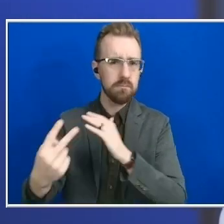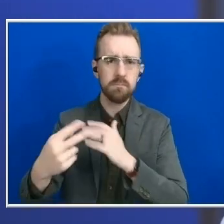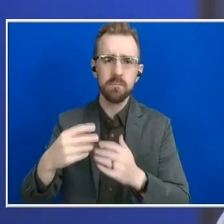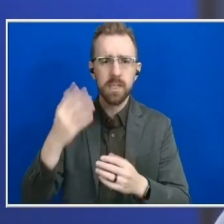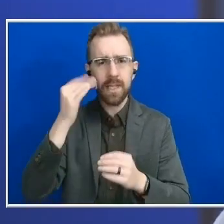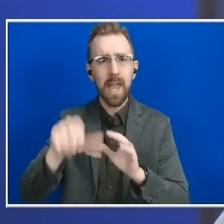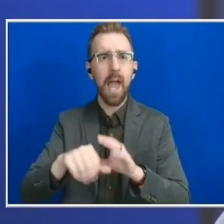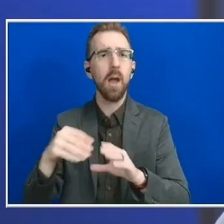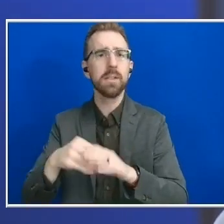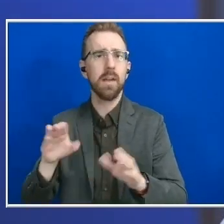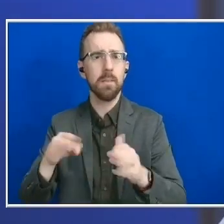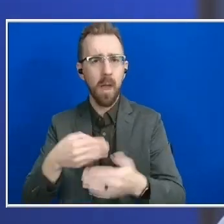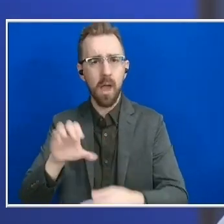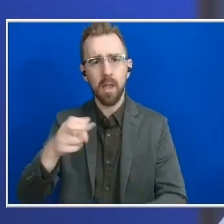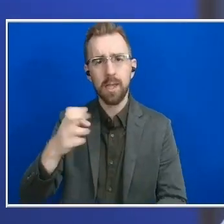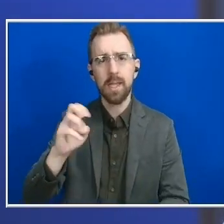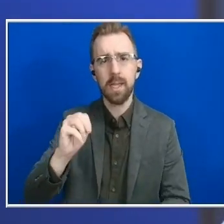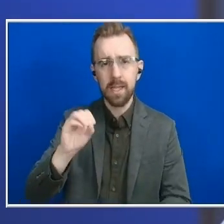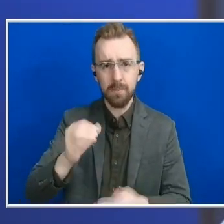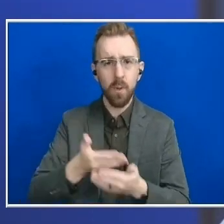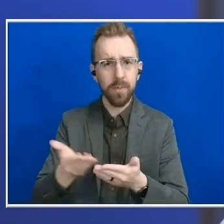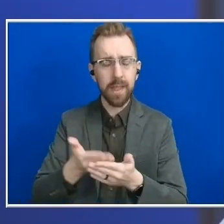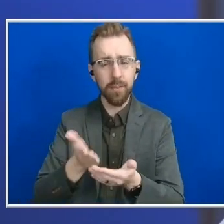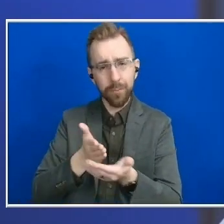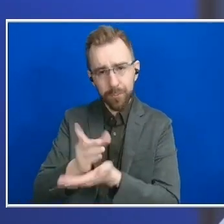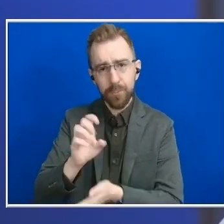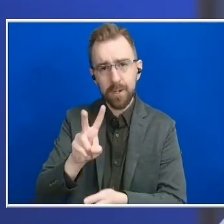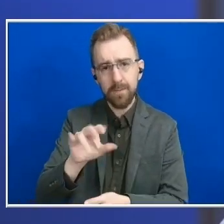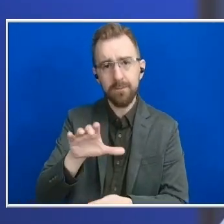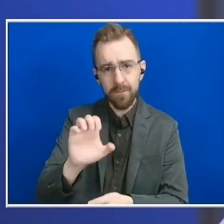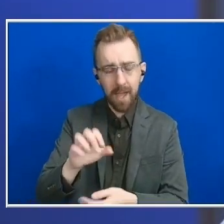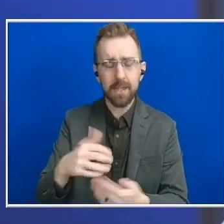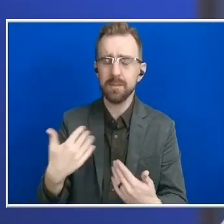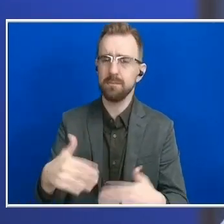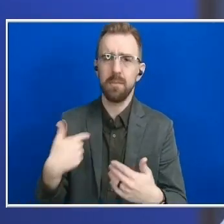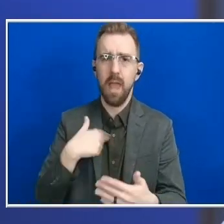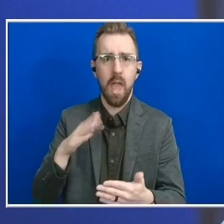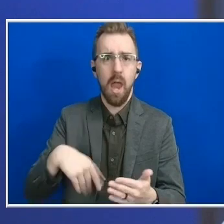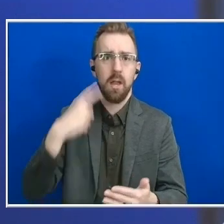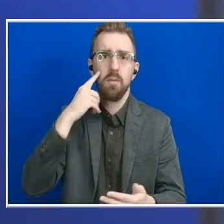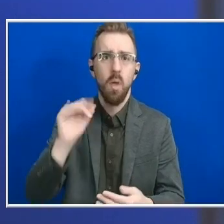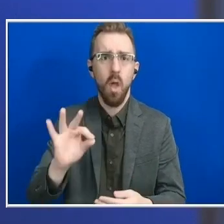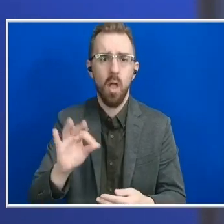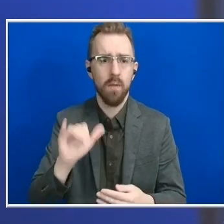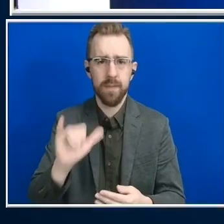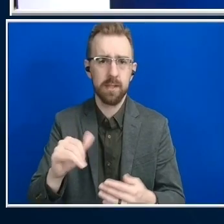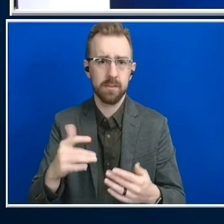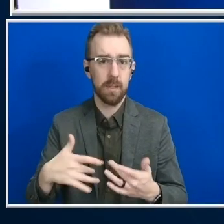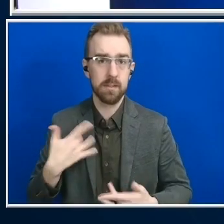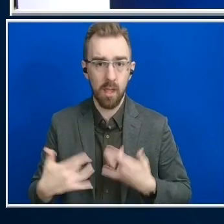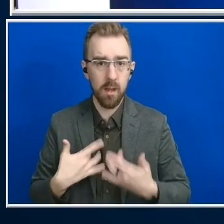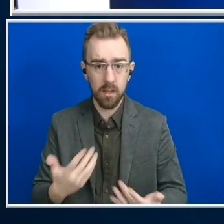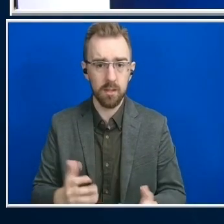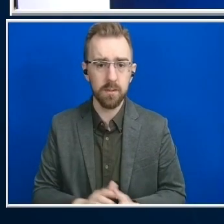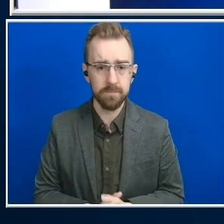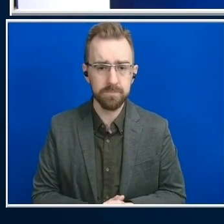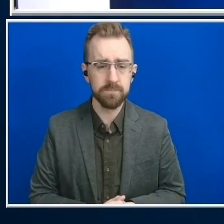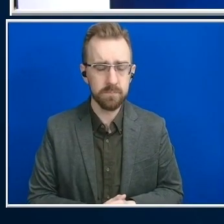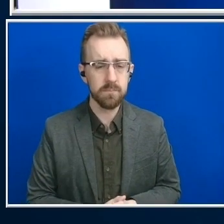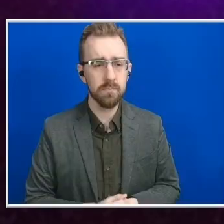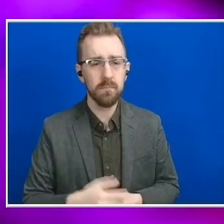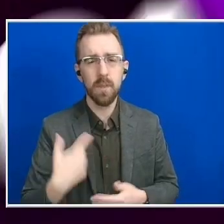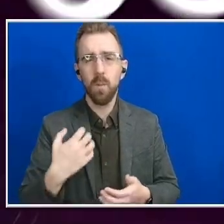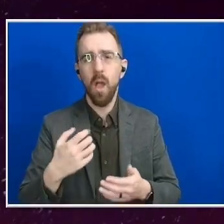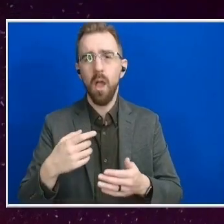chemotherapy and agents like that through the device, something I'd never even thought of. It's very exciting. Let's get to some questions from our